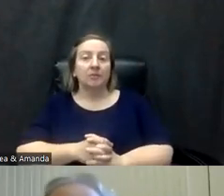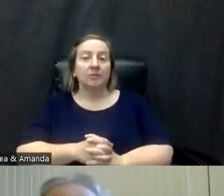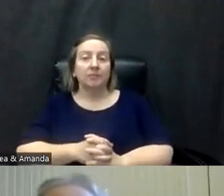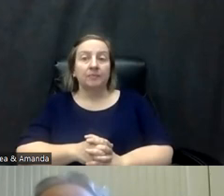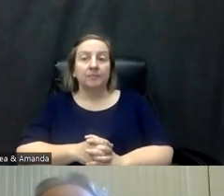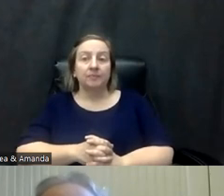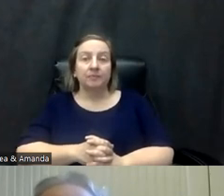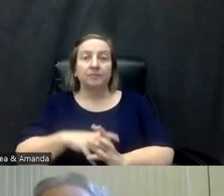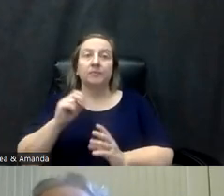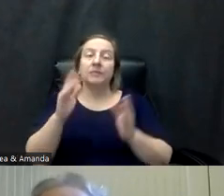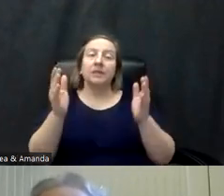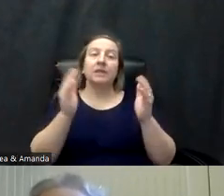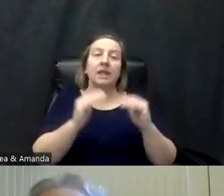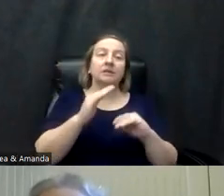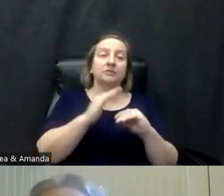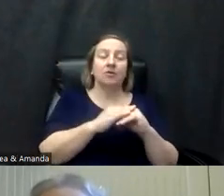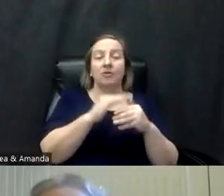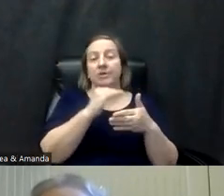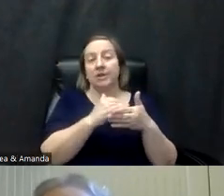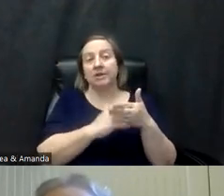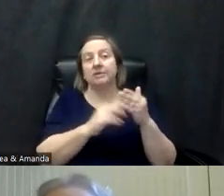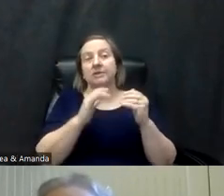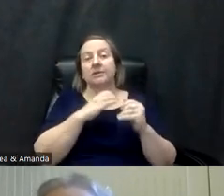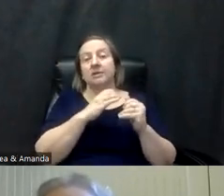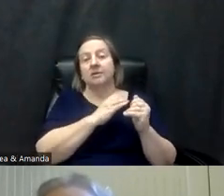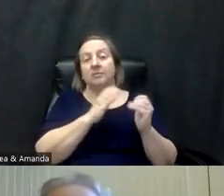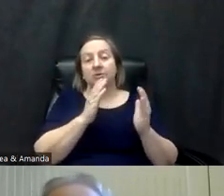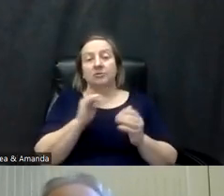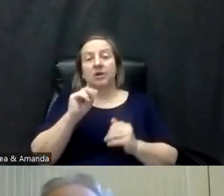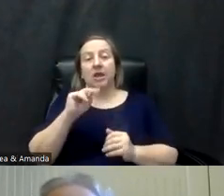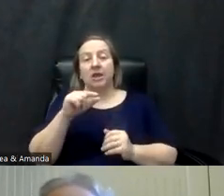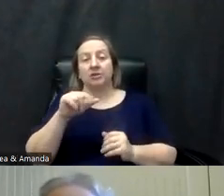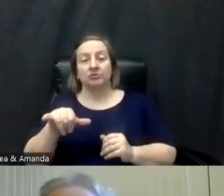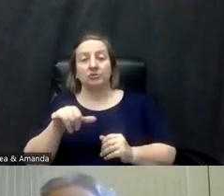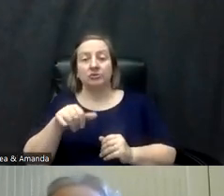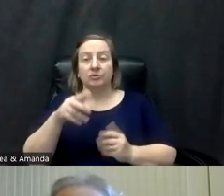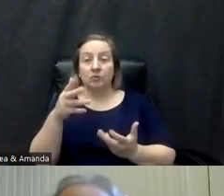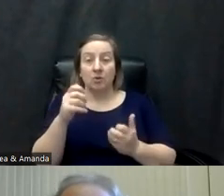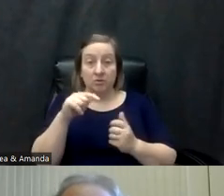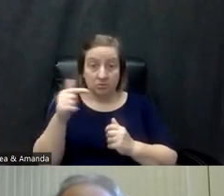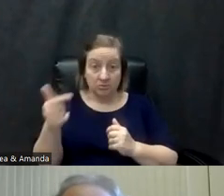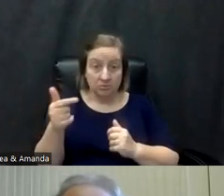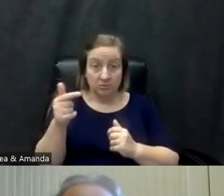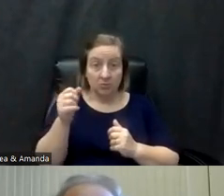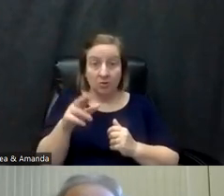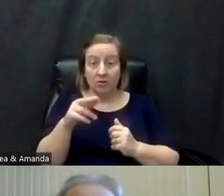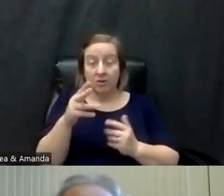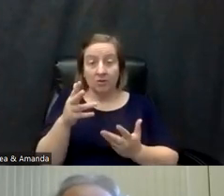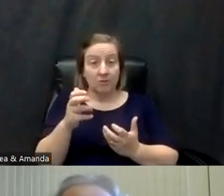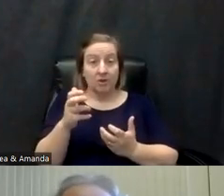Okay, next on the list is Commissioner Engie. Would you like to go or do